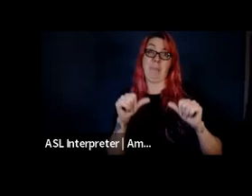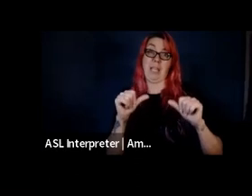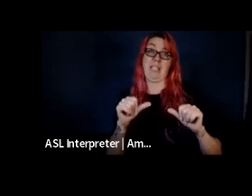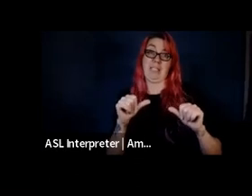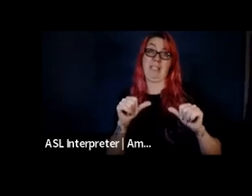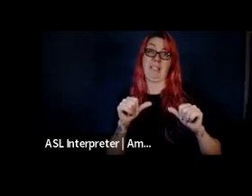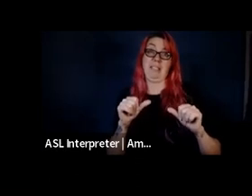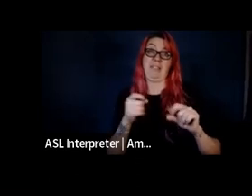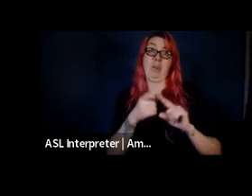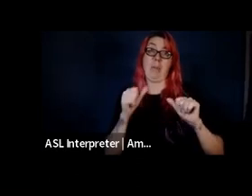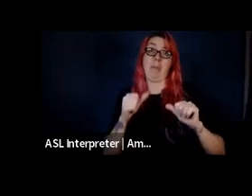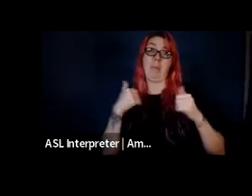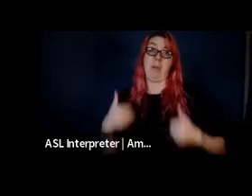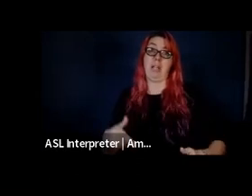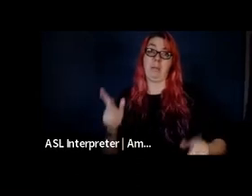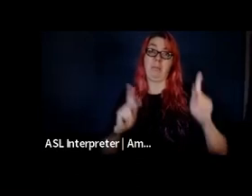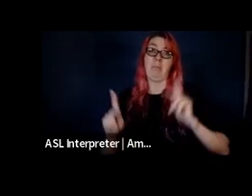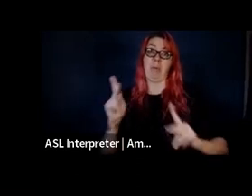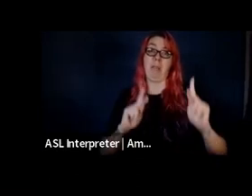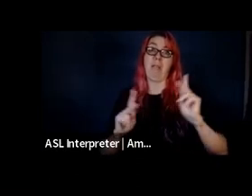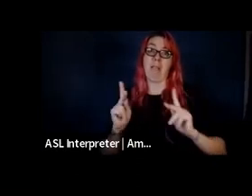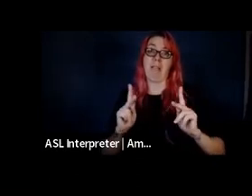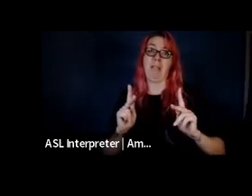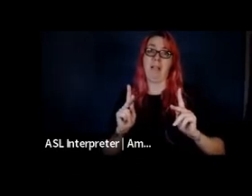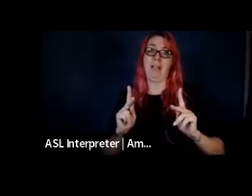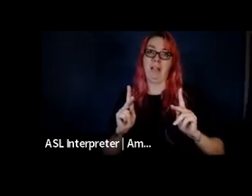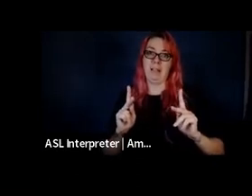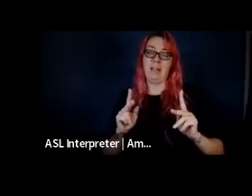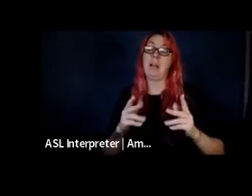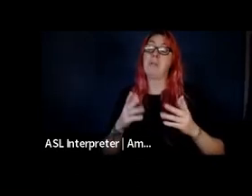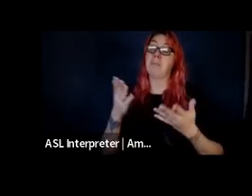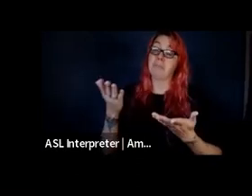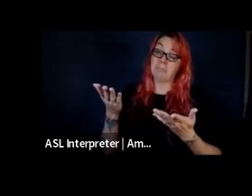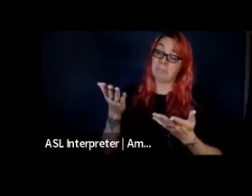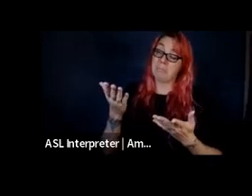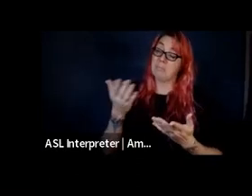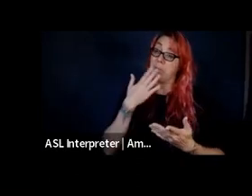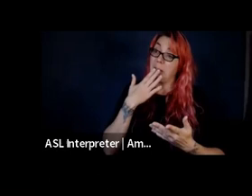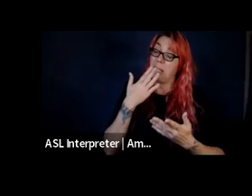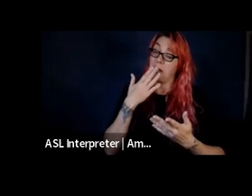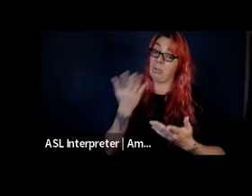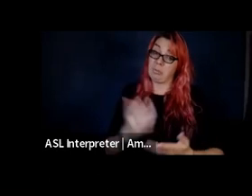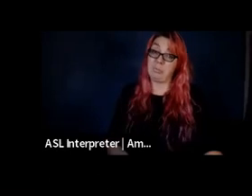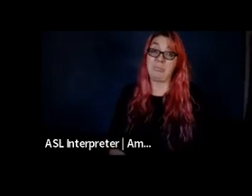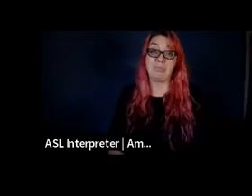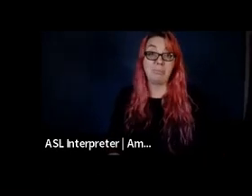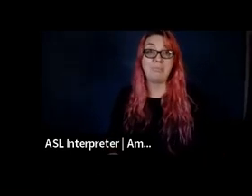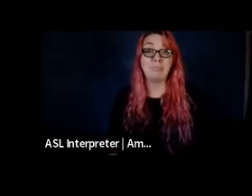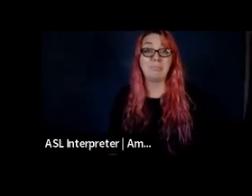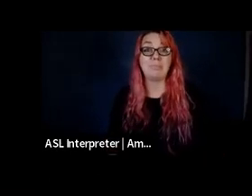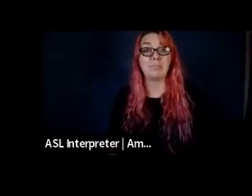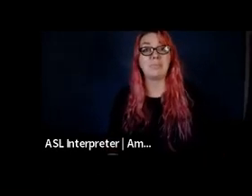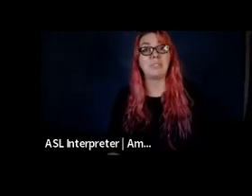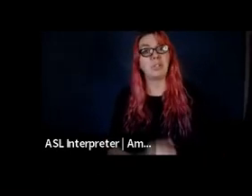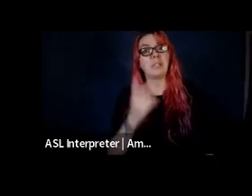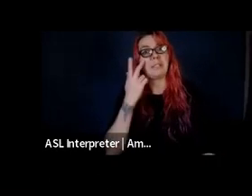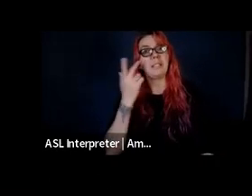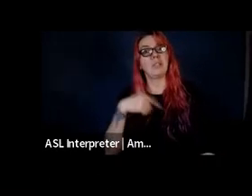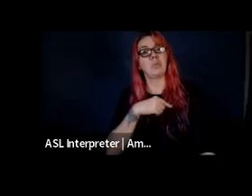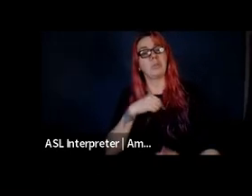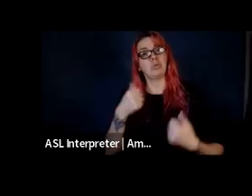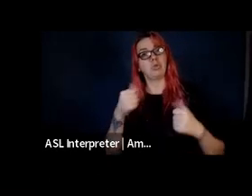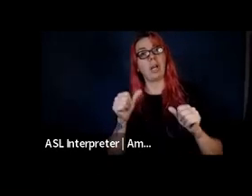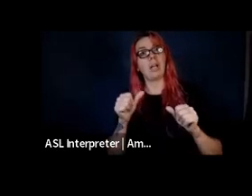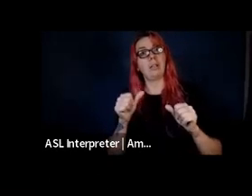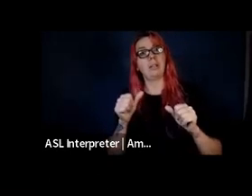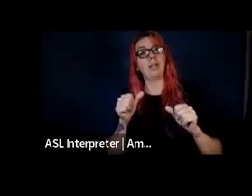Absolutely. And I think so it's a constant recognizing, again, here we're having the own experience ourselves of how we are navigating a journey where we're unlearning.